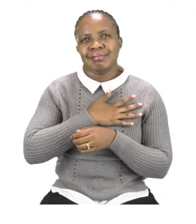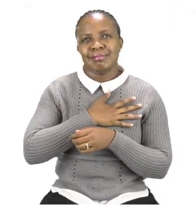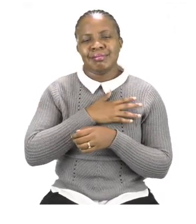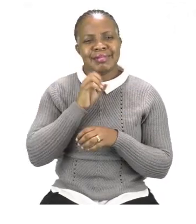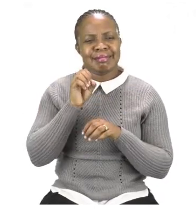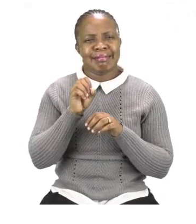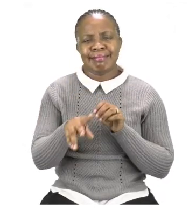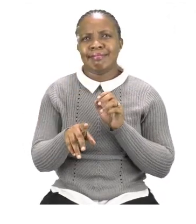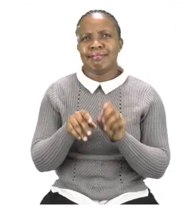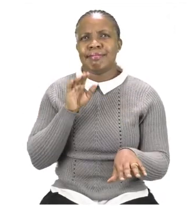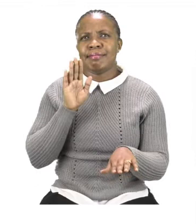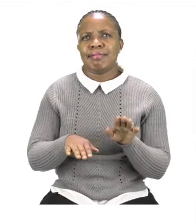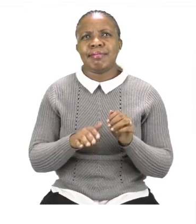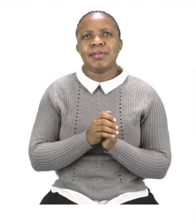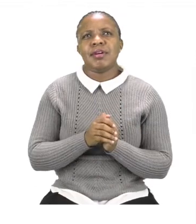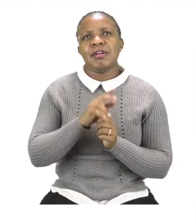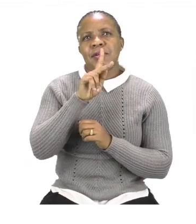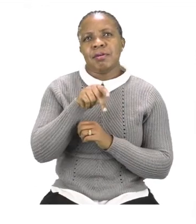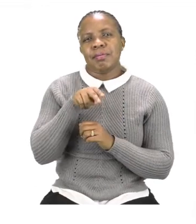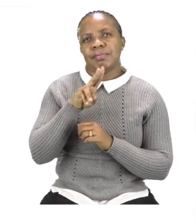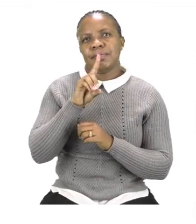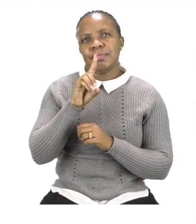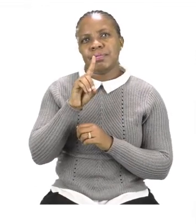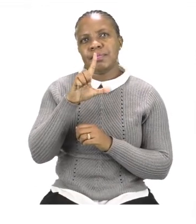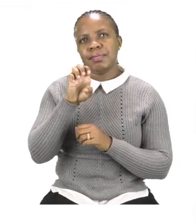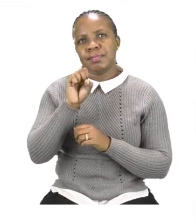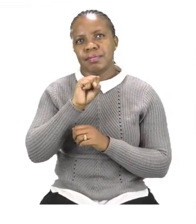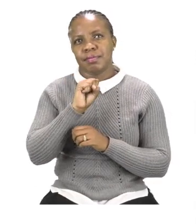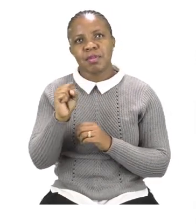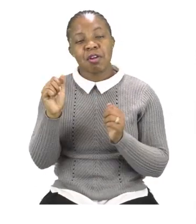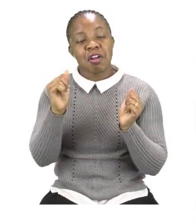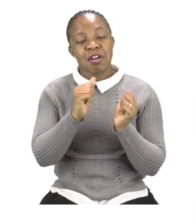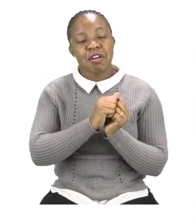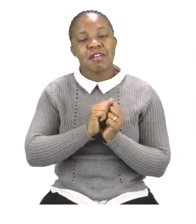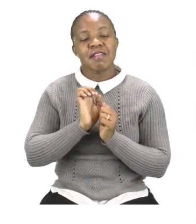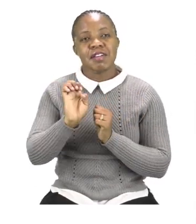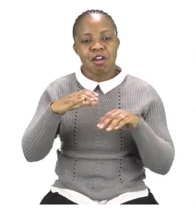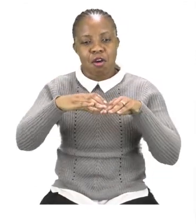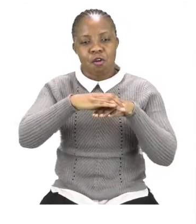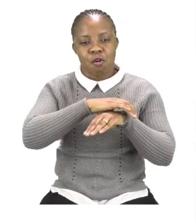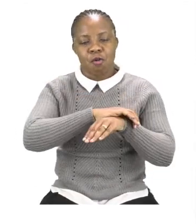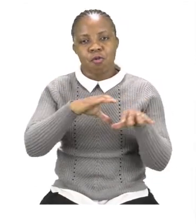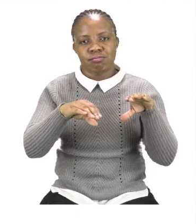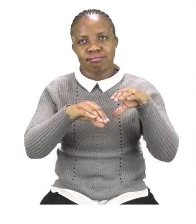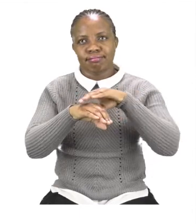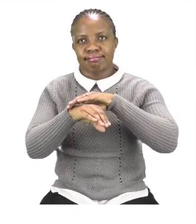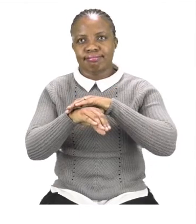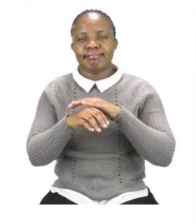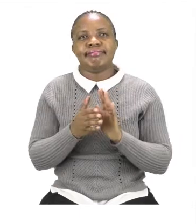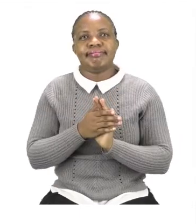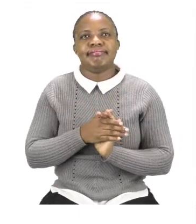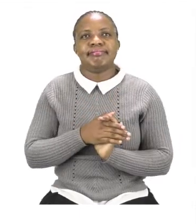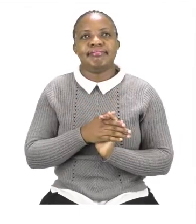splash in puddles with the yellow boots. Let's read it again.